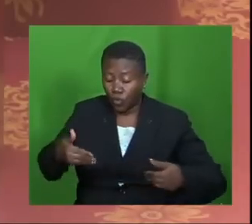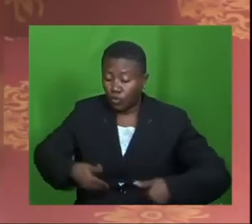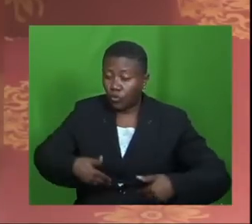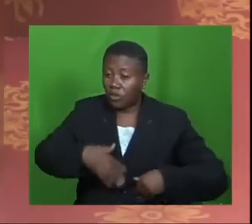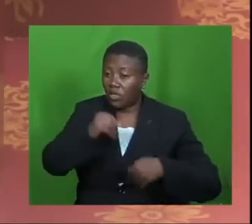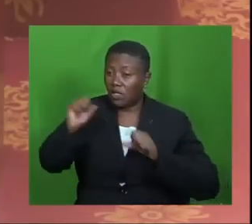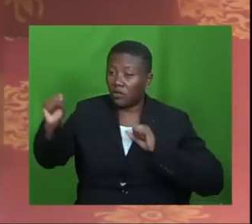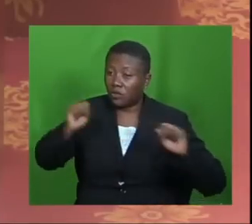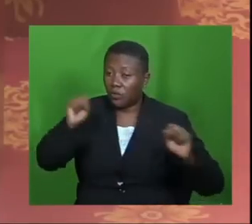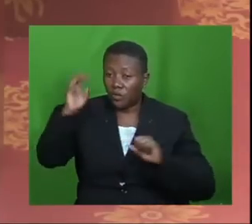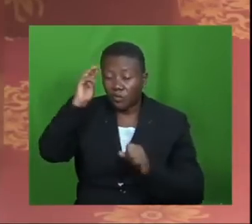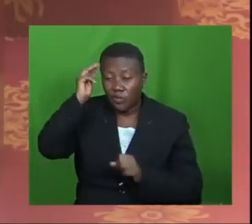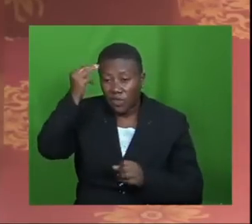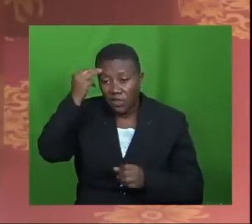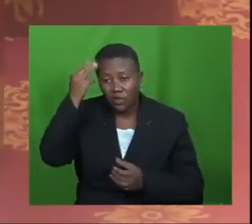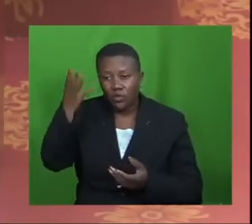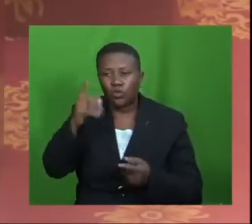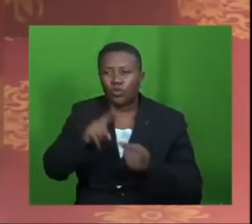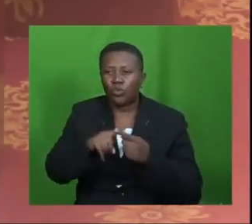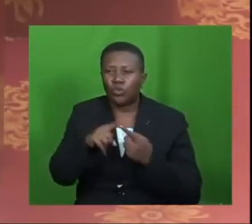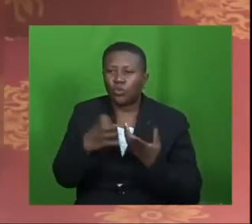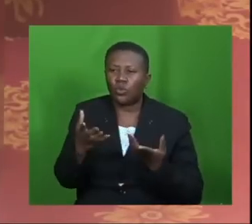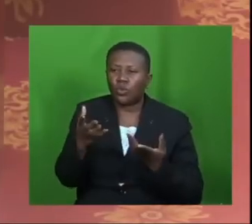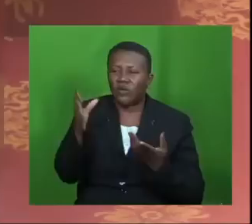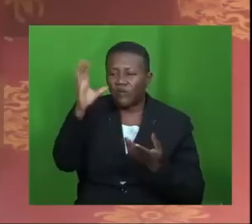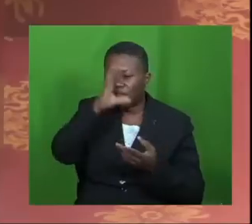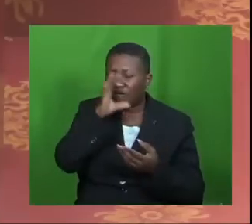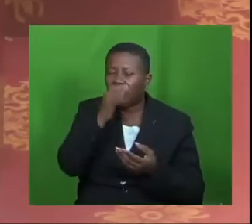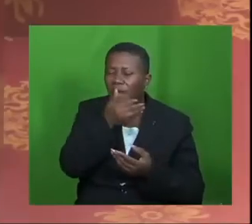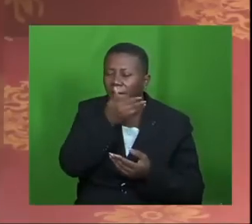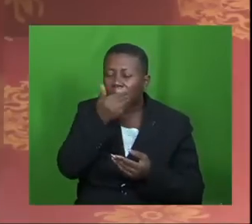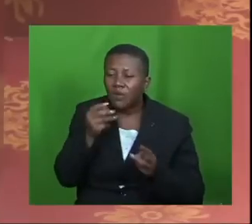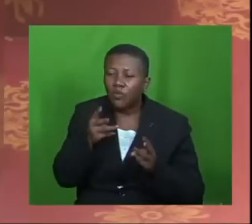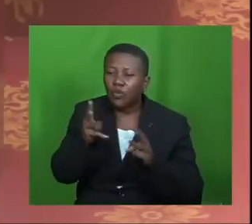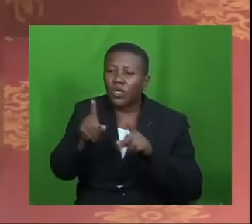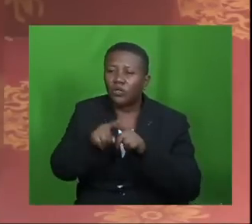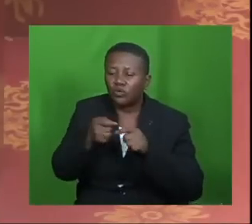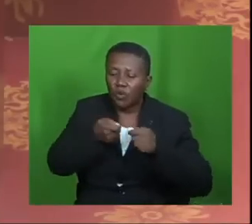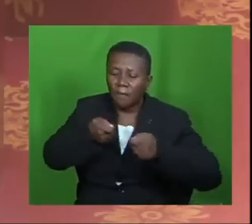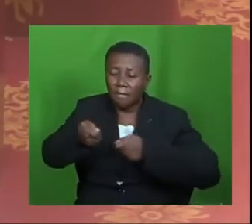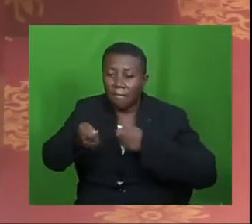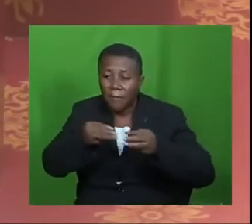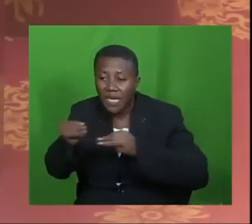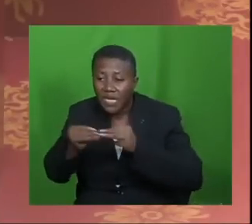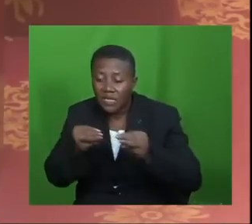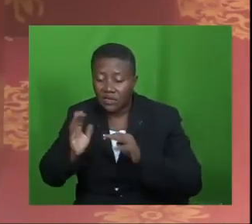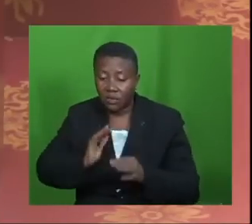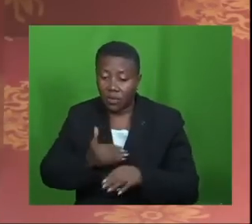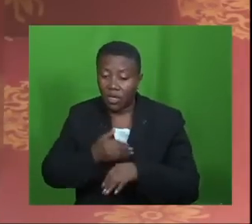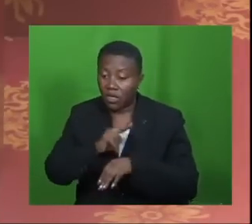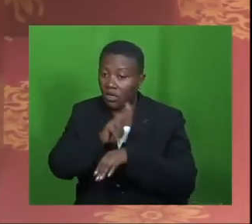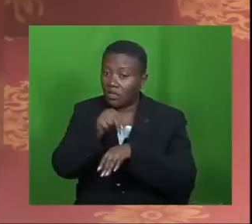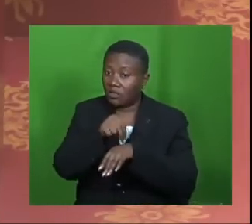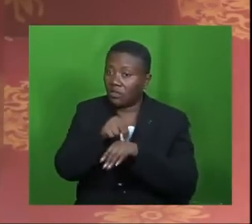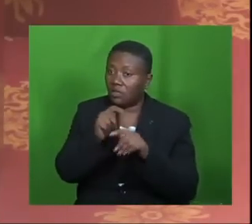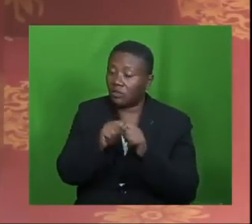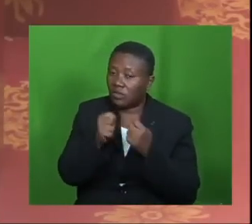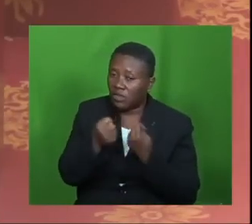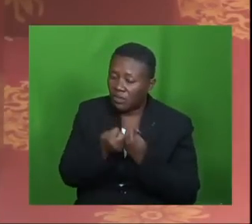come out with a modern and inclusive way of managing our national team. This is extremely important in order to